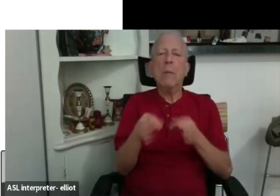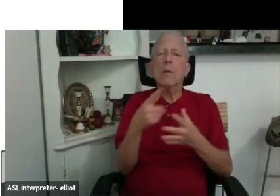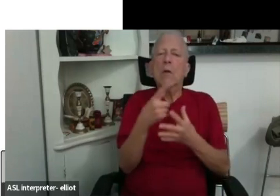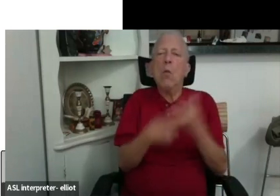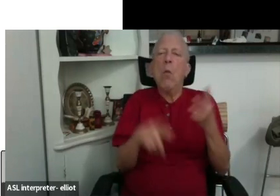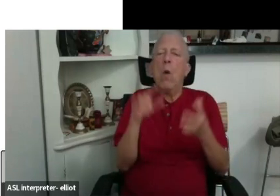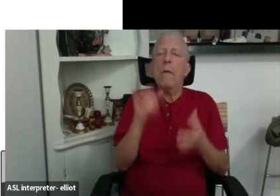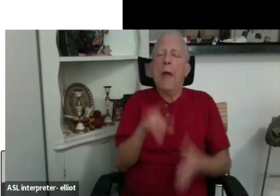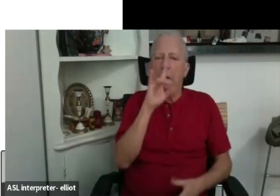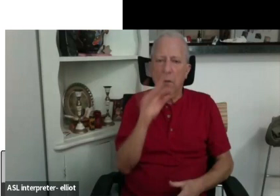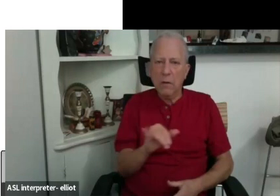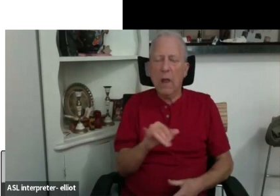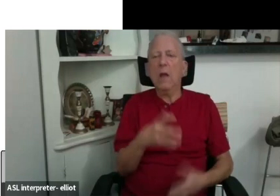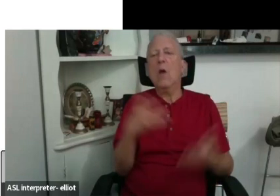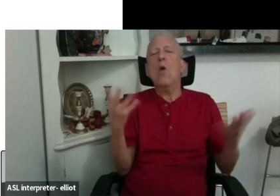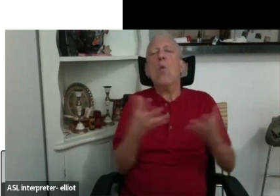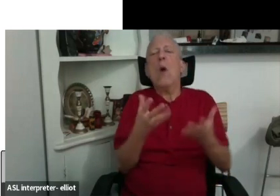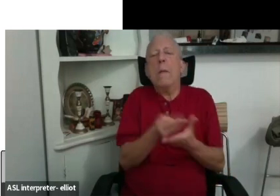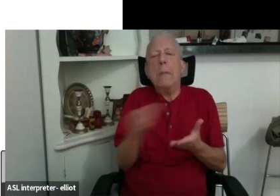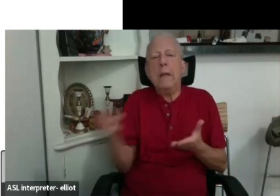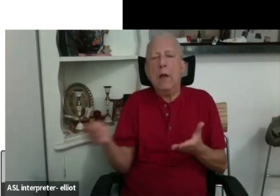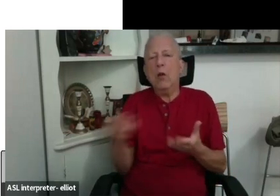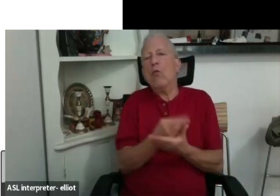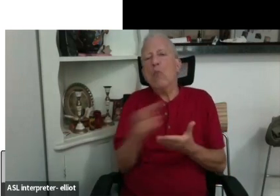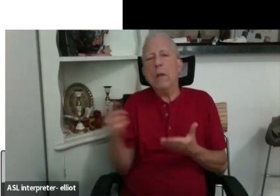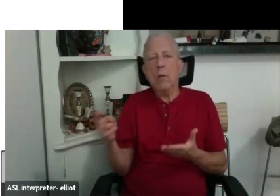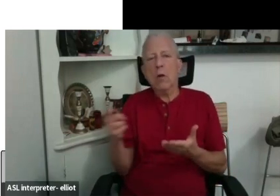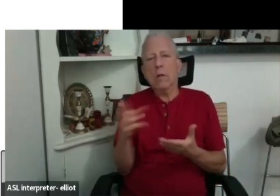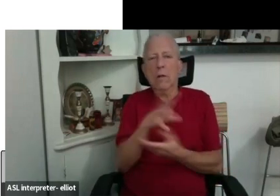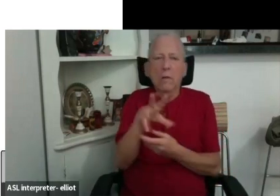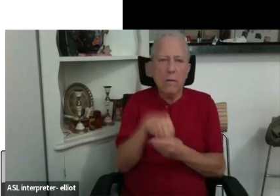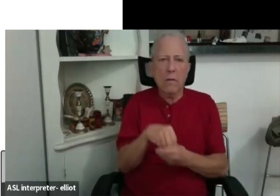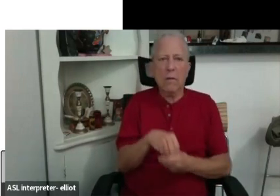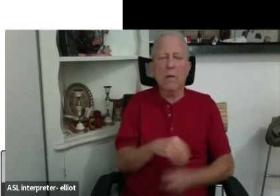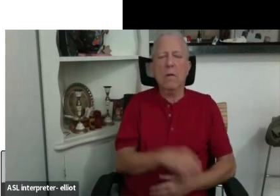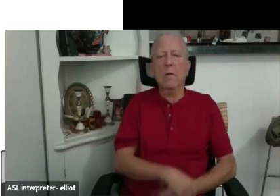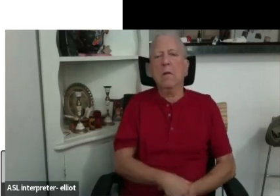is, of what that material resources consists of.